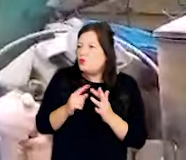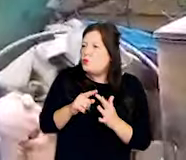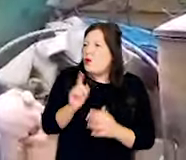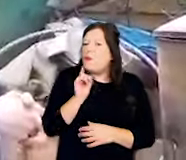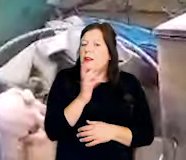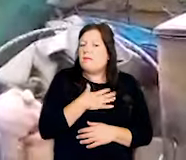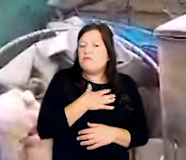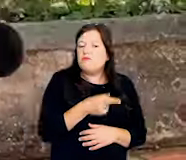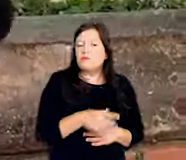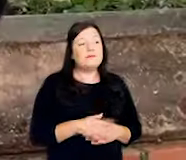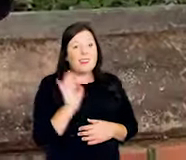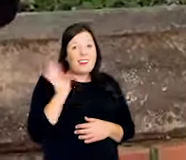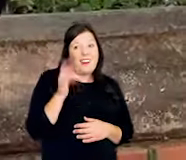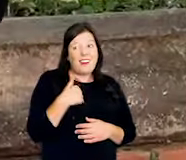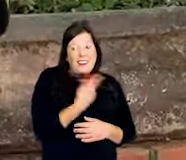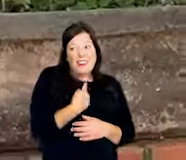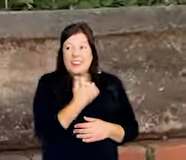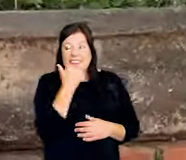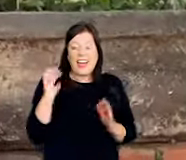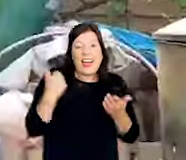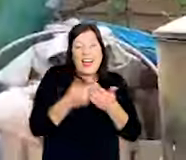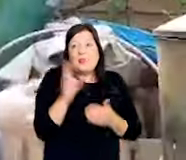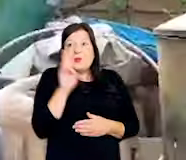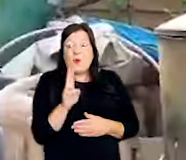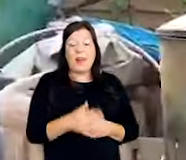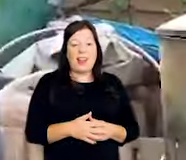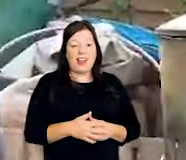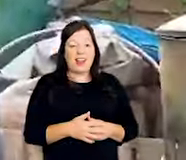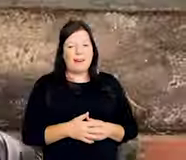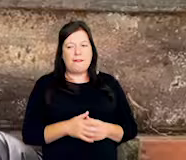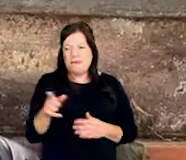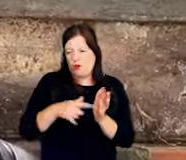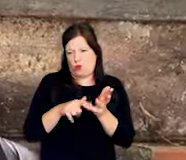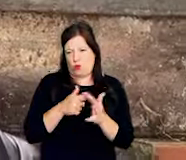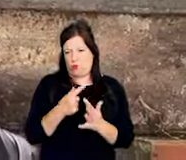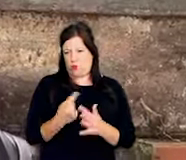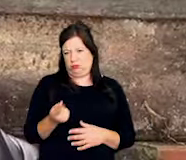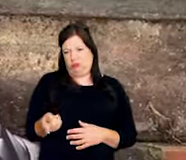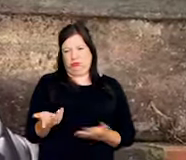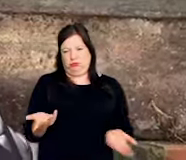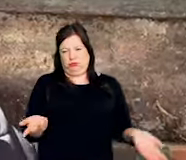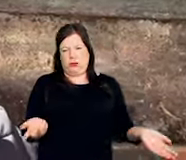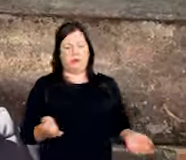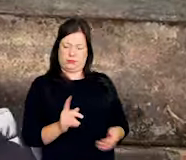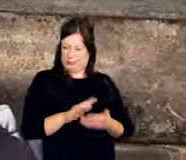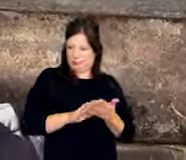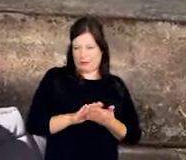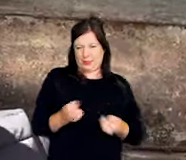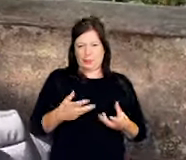eh? Yeah, been going out since school. What about that Luke fella? What do you mean?